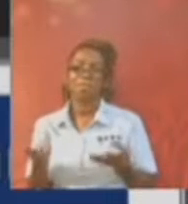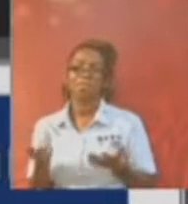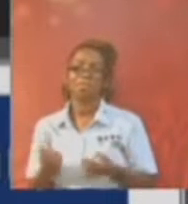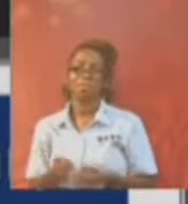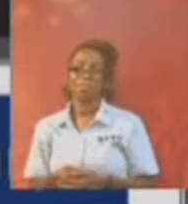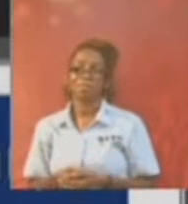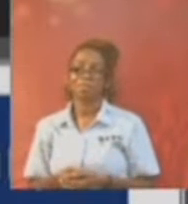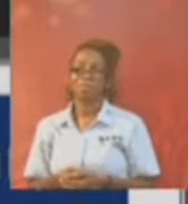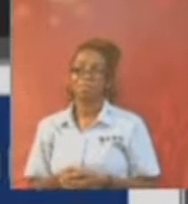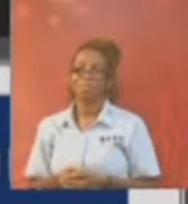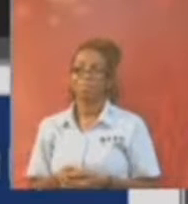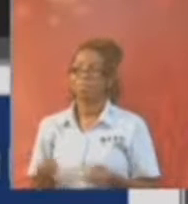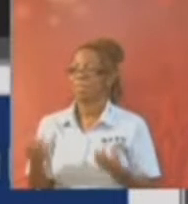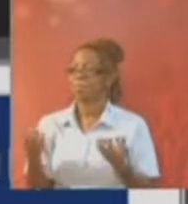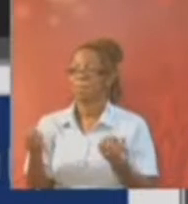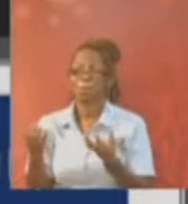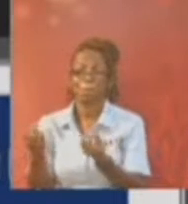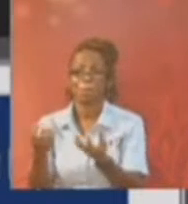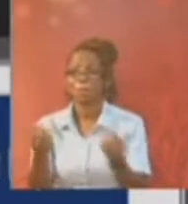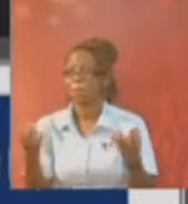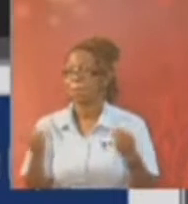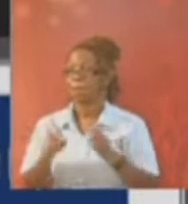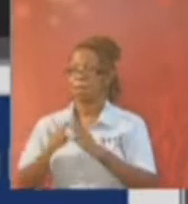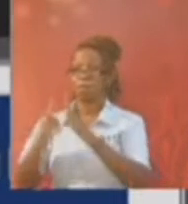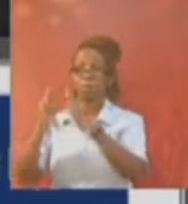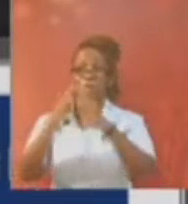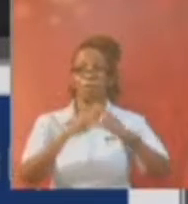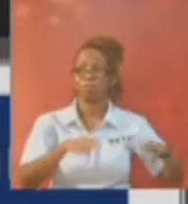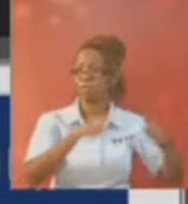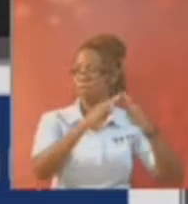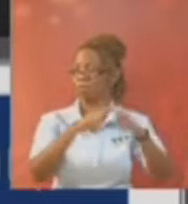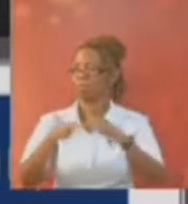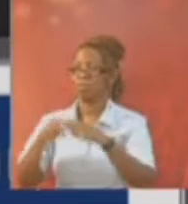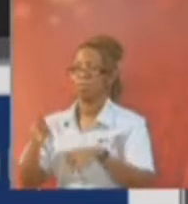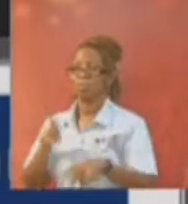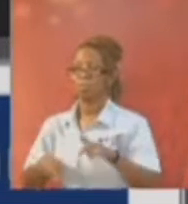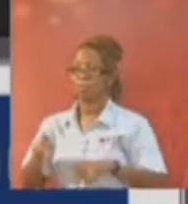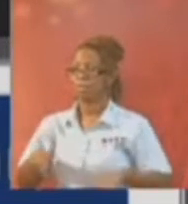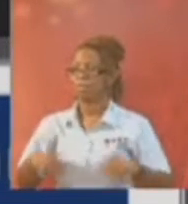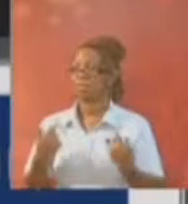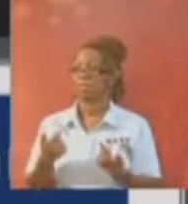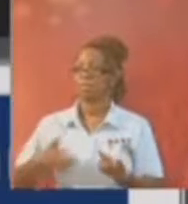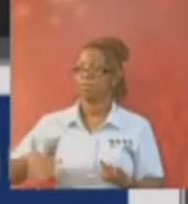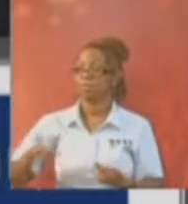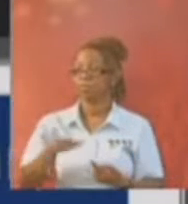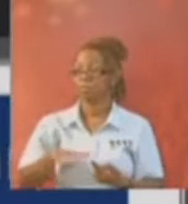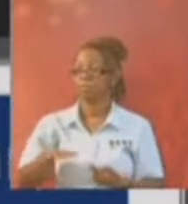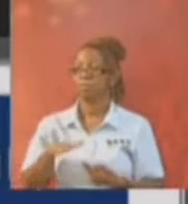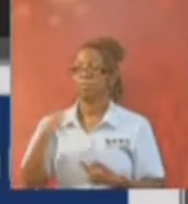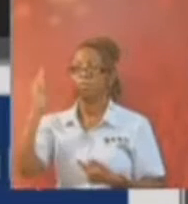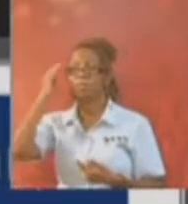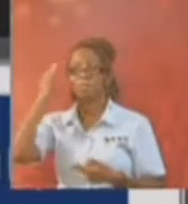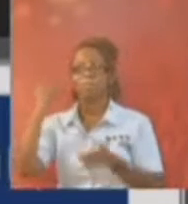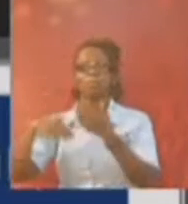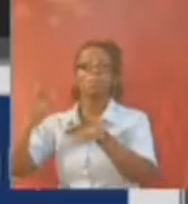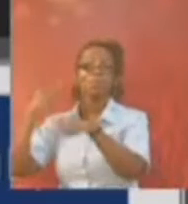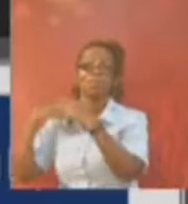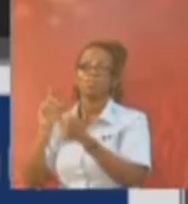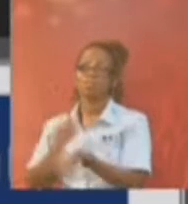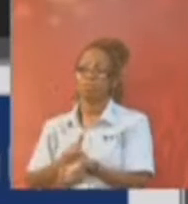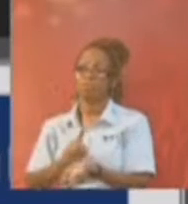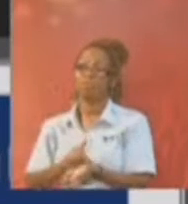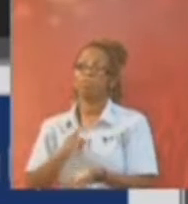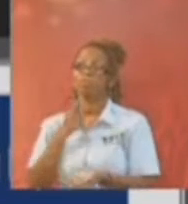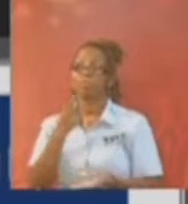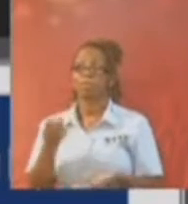very, very densely populated county, and it's a very extensive county. And I know Dr. Hines would have mentioned a little earlier on that this county